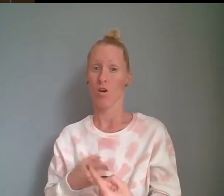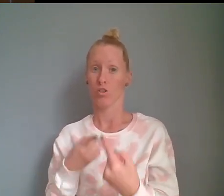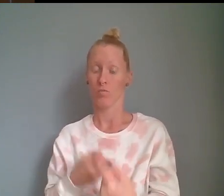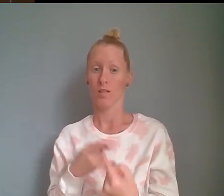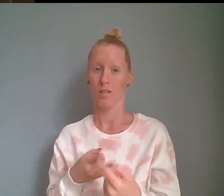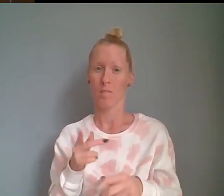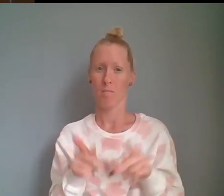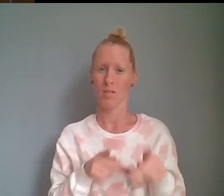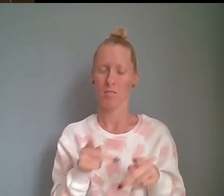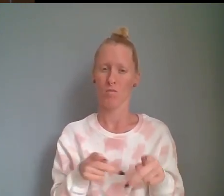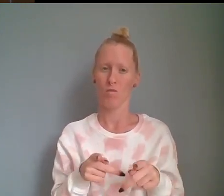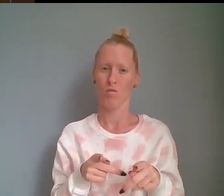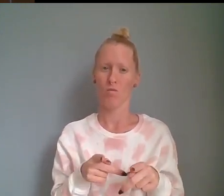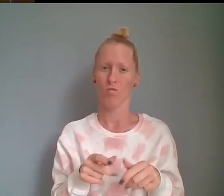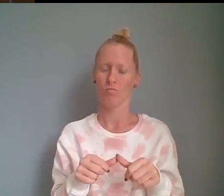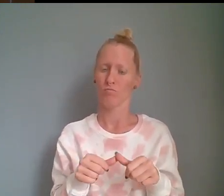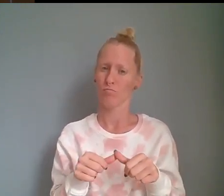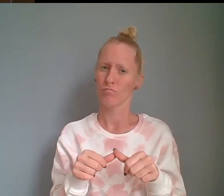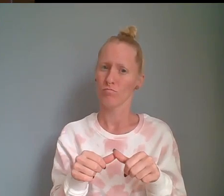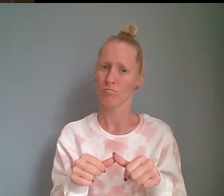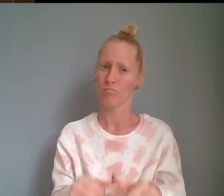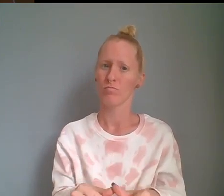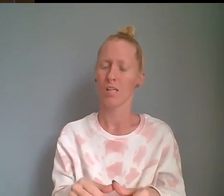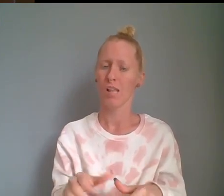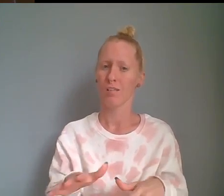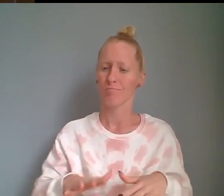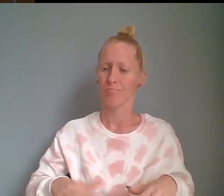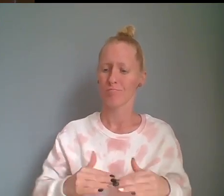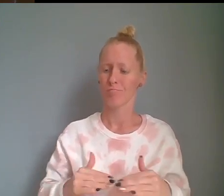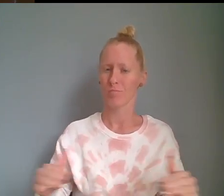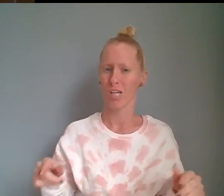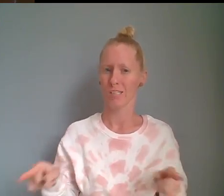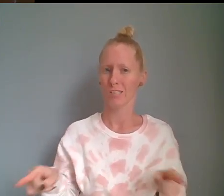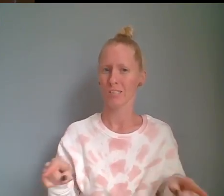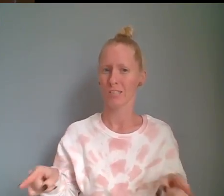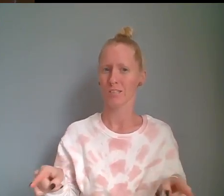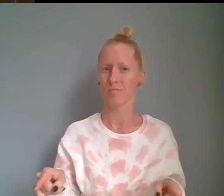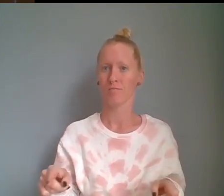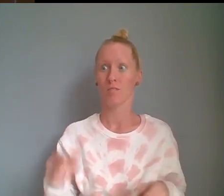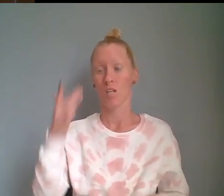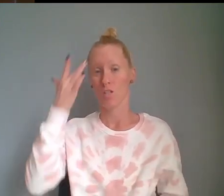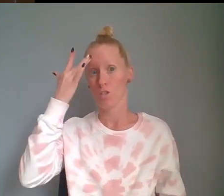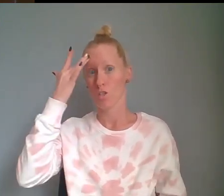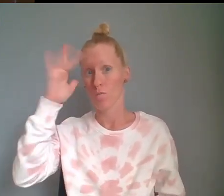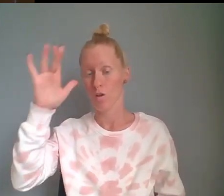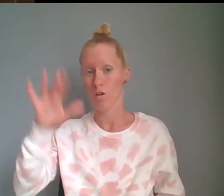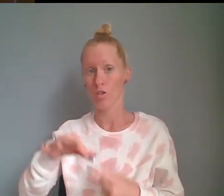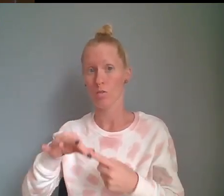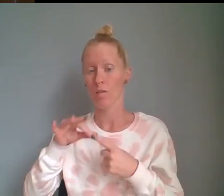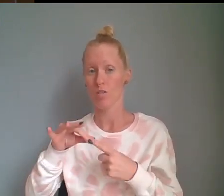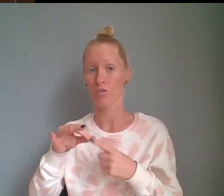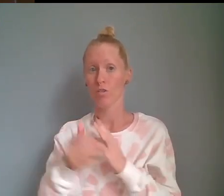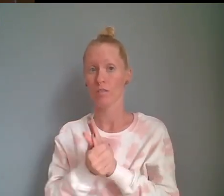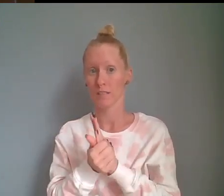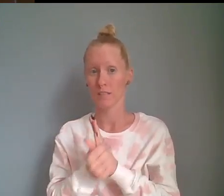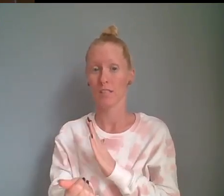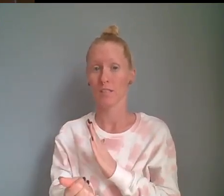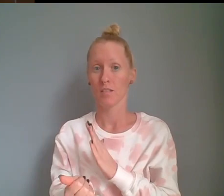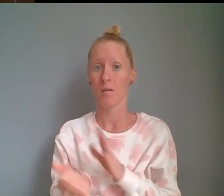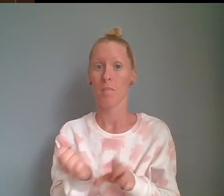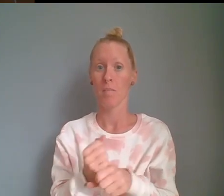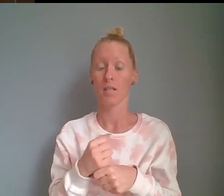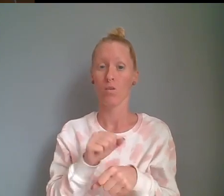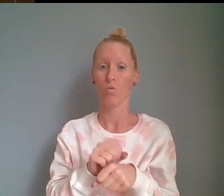who are kind of chronically, mildly manic, especially if they're really smart or they have a special talent, can make it work for